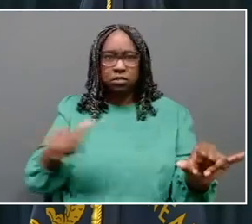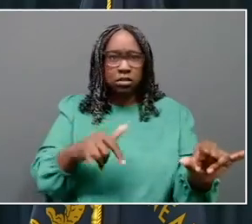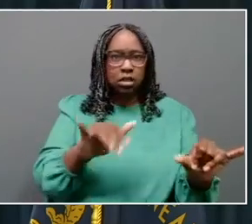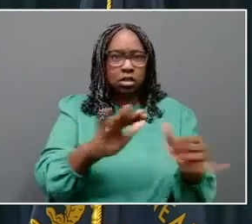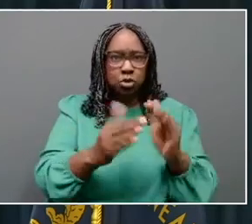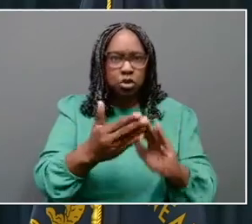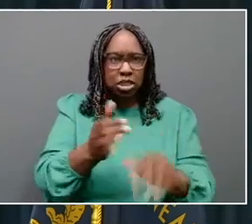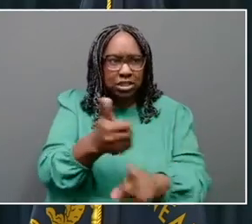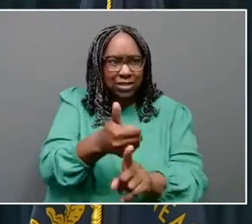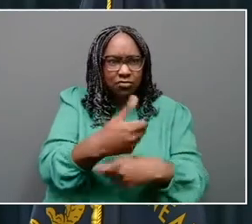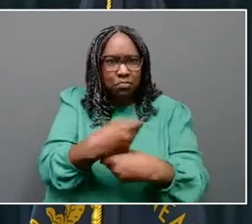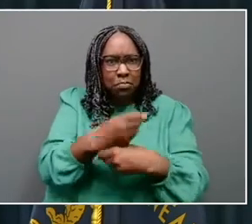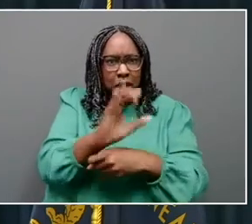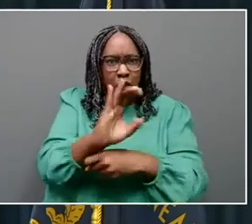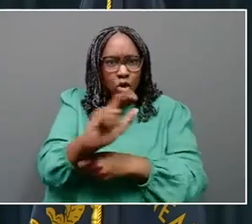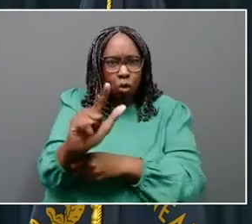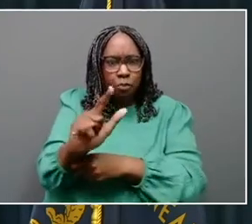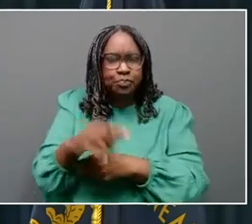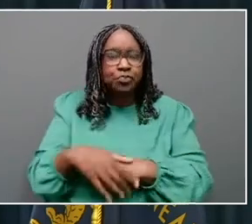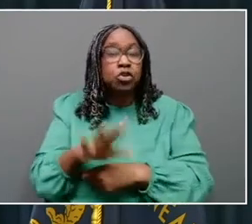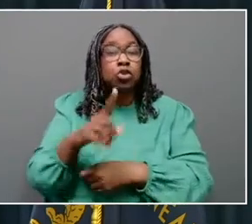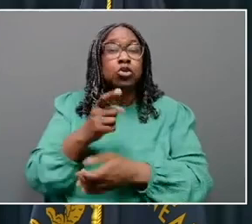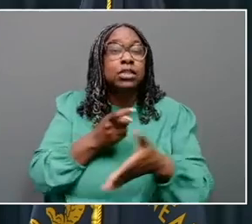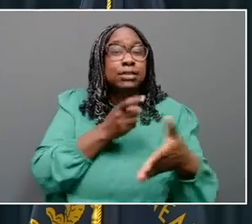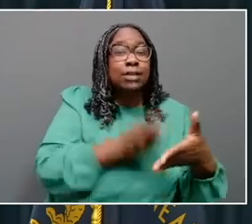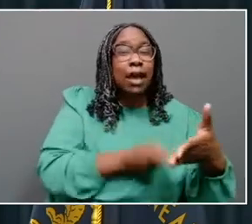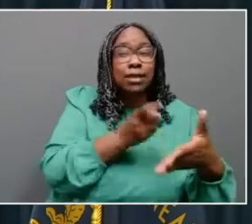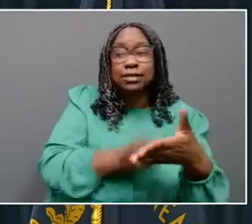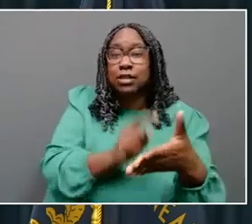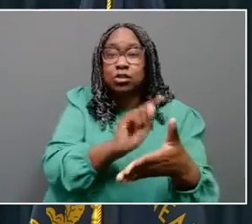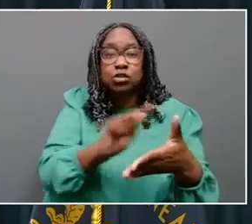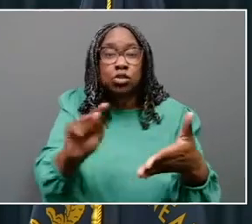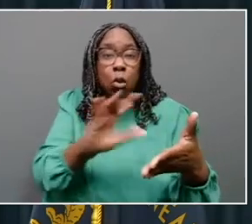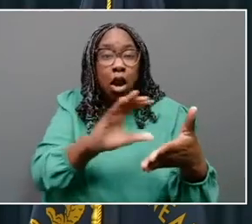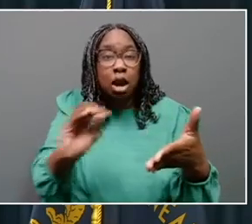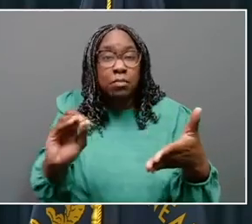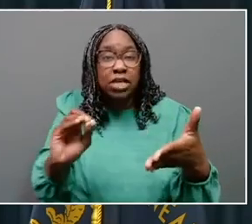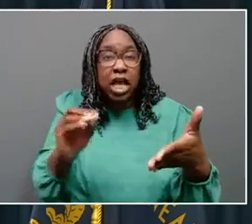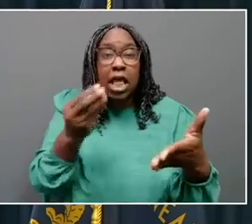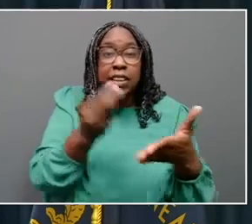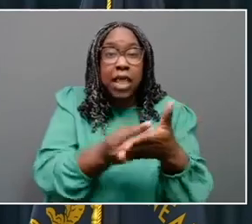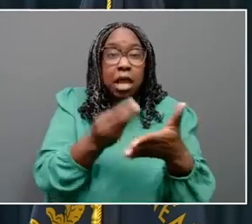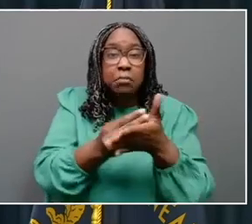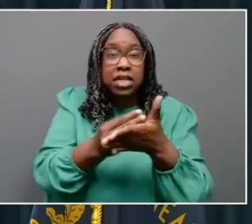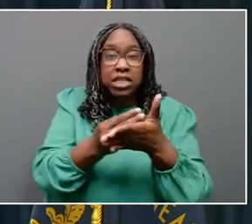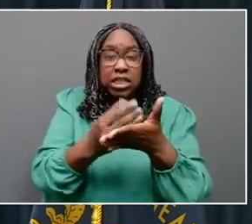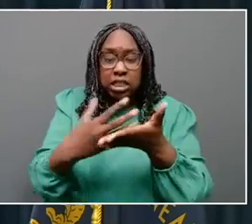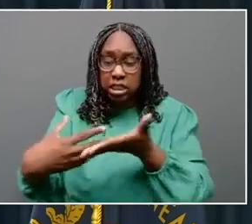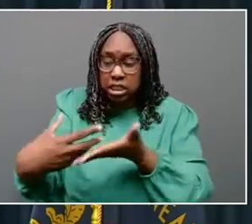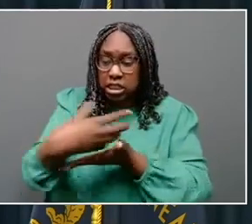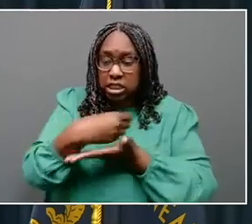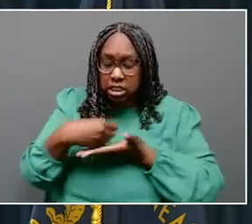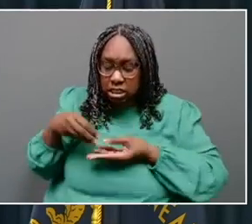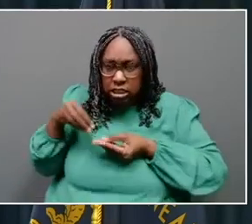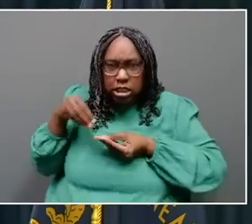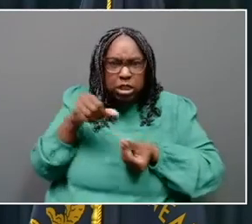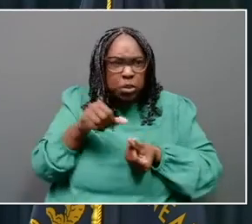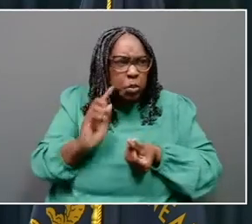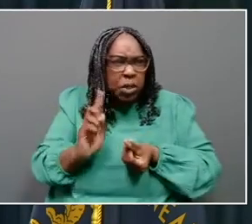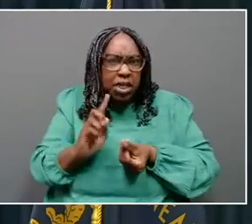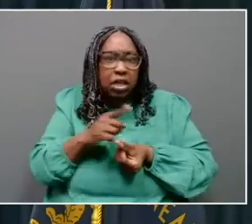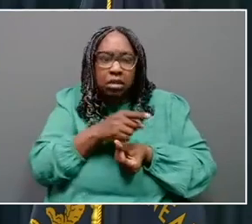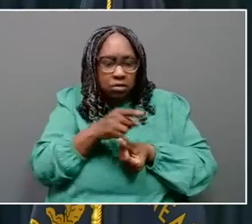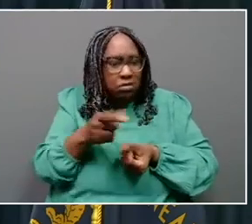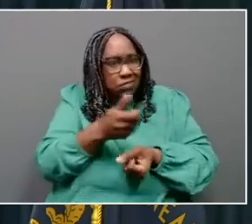taxes on coal mining companies. So this money really belongs in the communities that are mining the coal. And I thought our coal